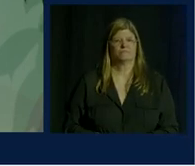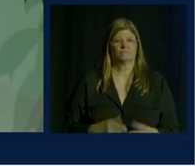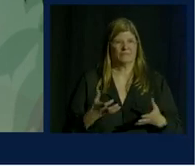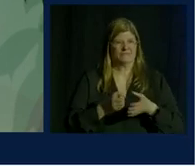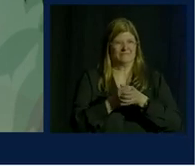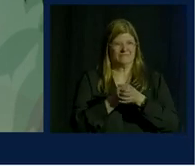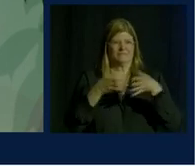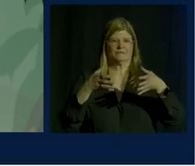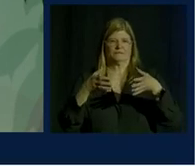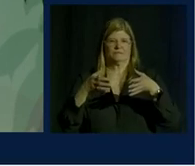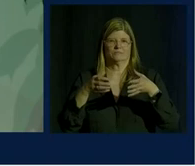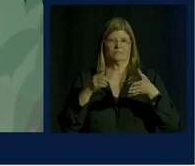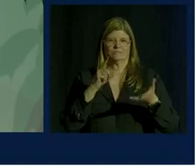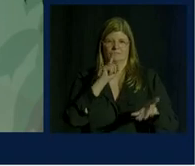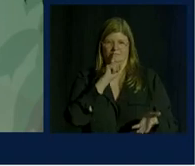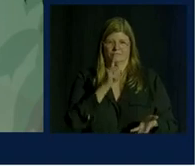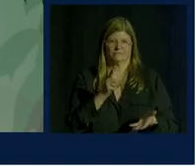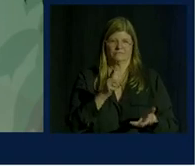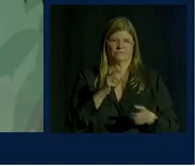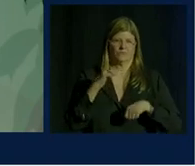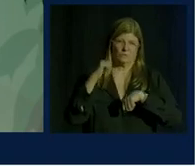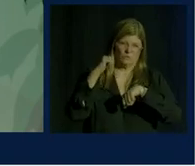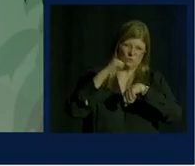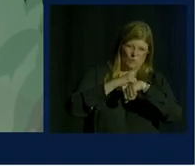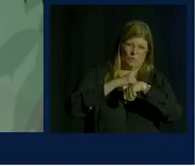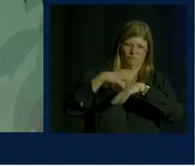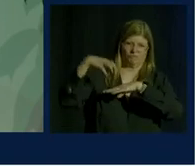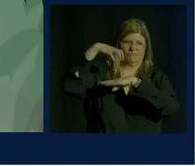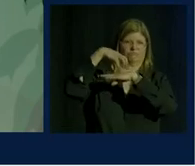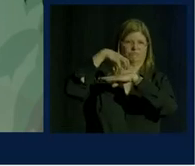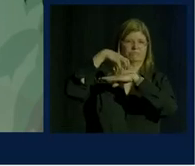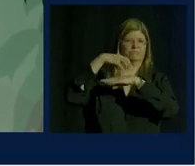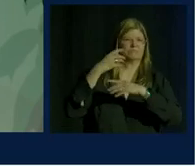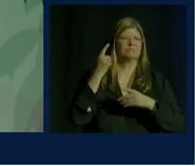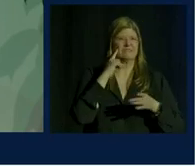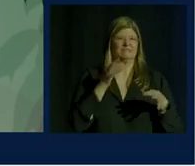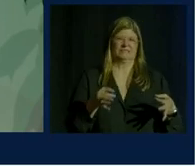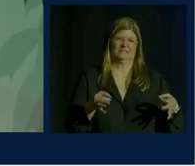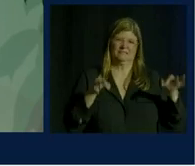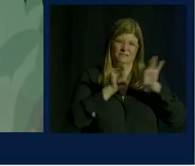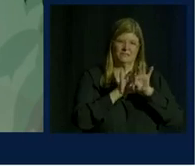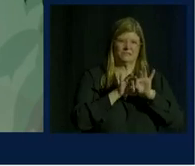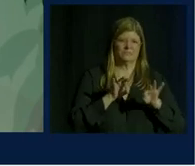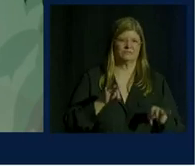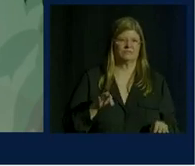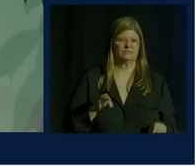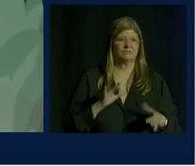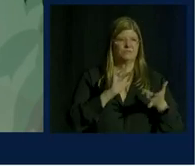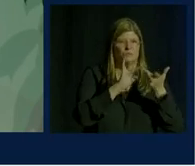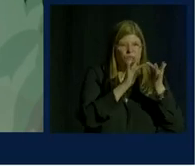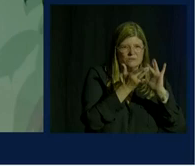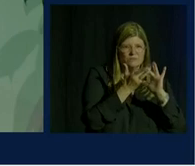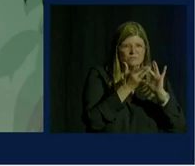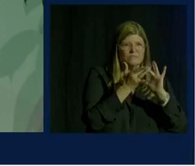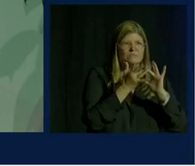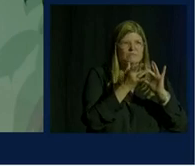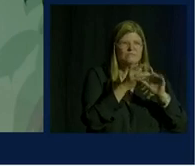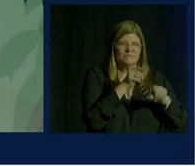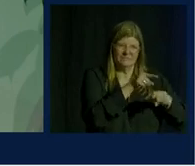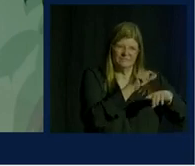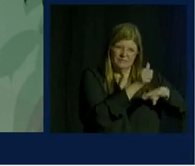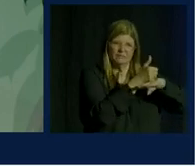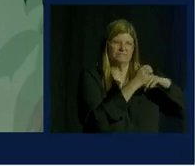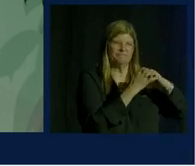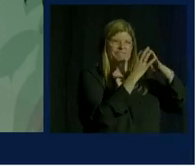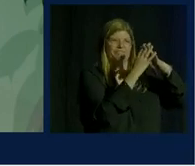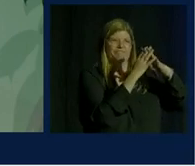got the experience, but also working with the startups, because like I said, I live in Ward 8, and the thought of being able to have